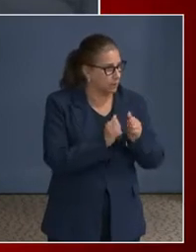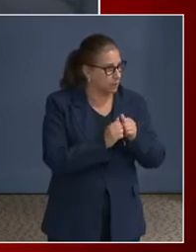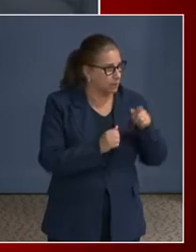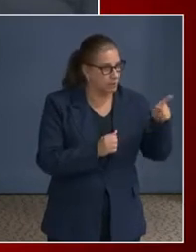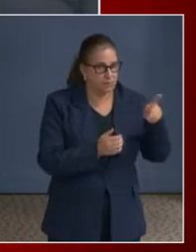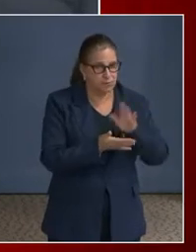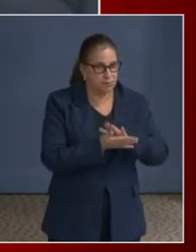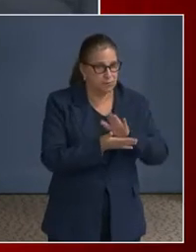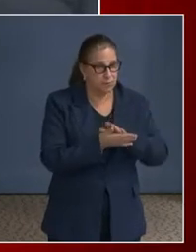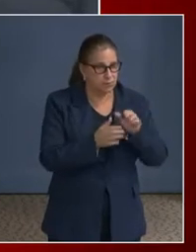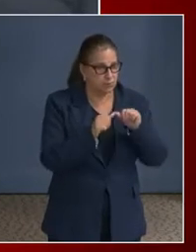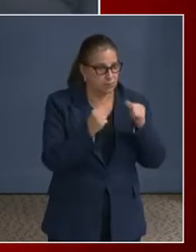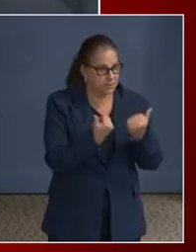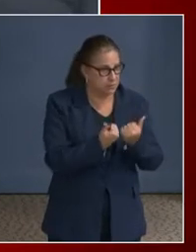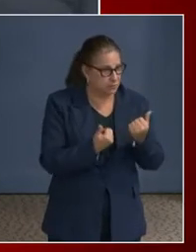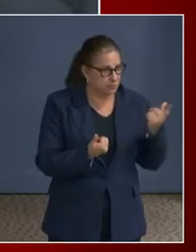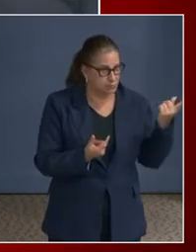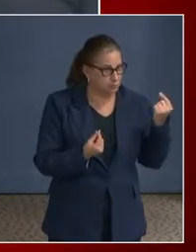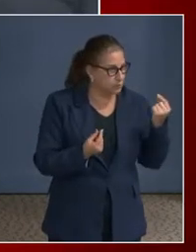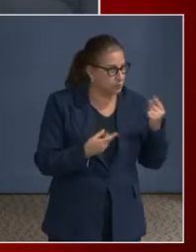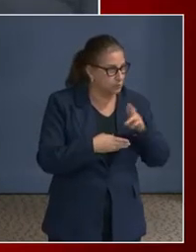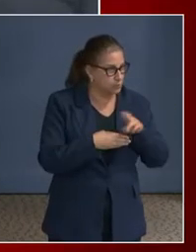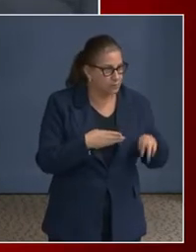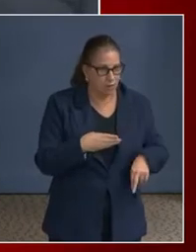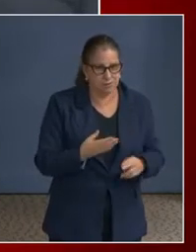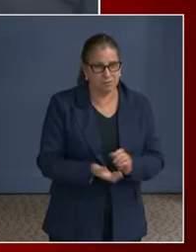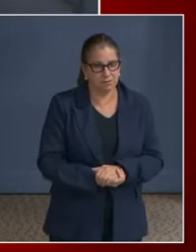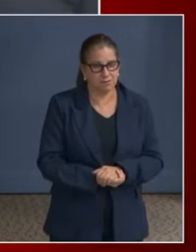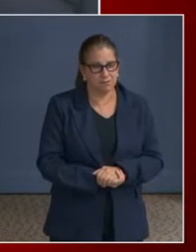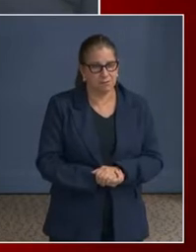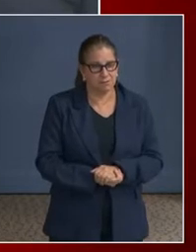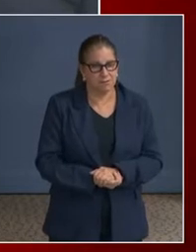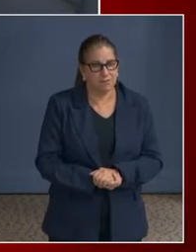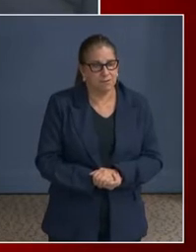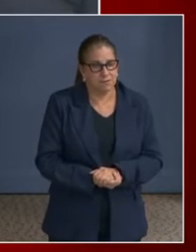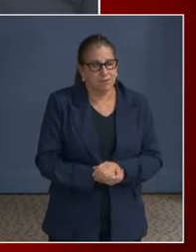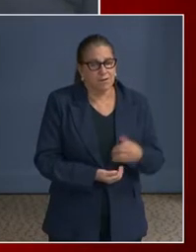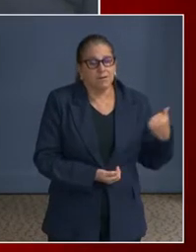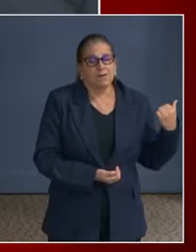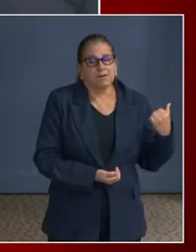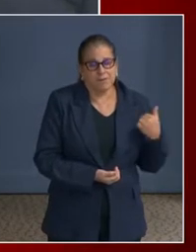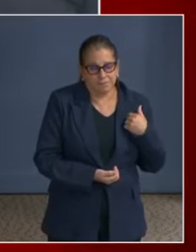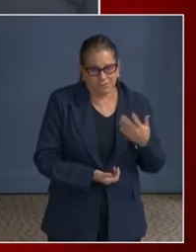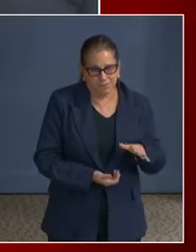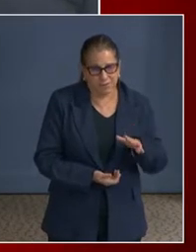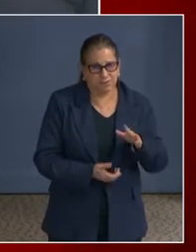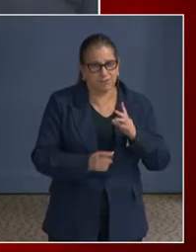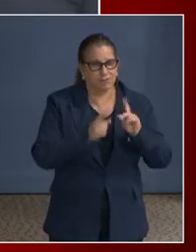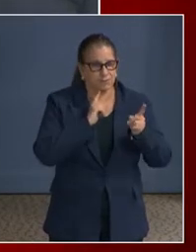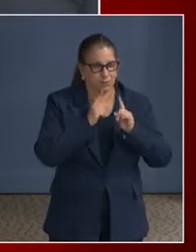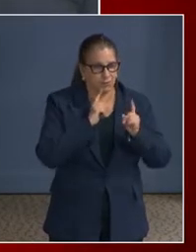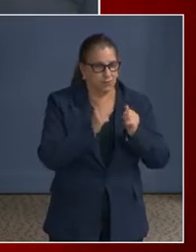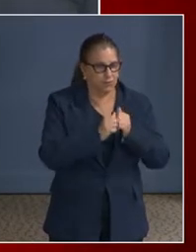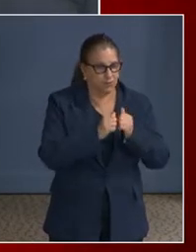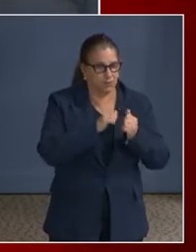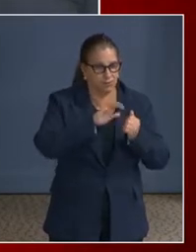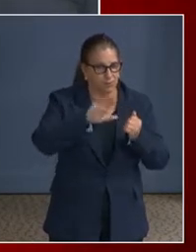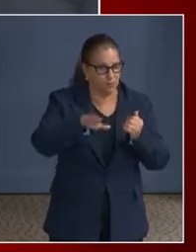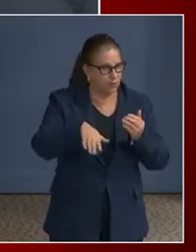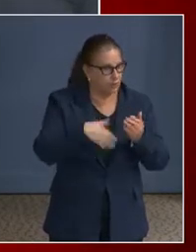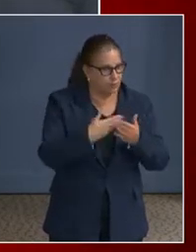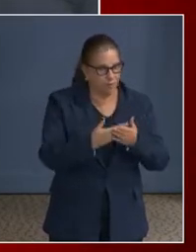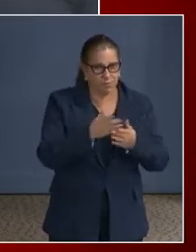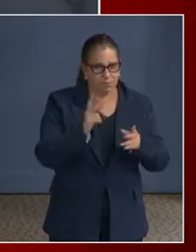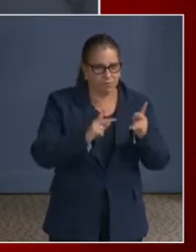constantly talk to all of the unions representing our employees, and we will continue to do that throughout